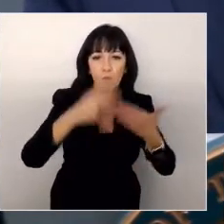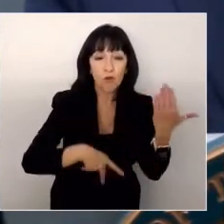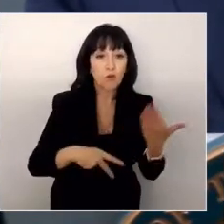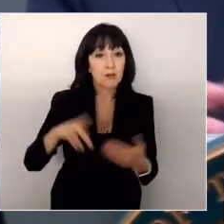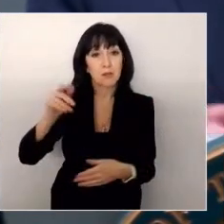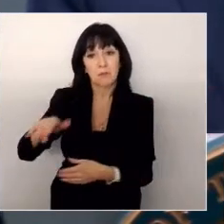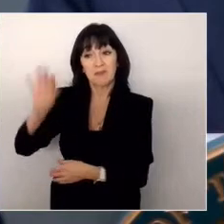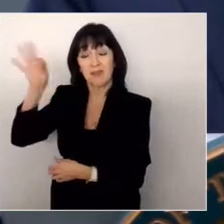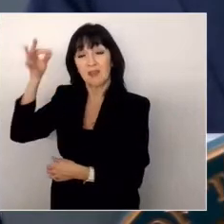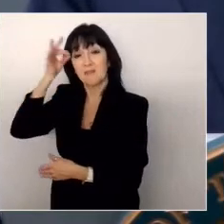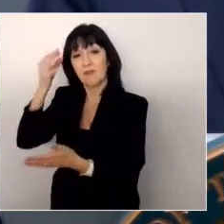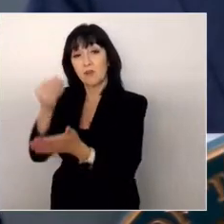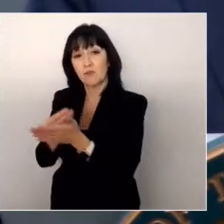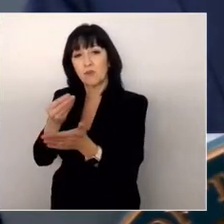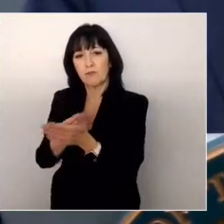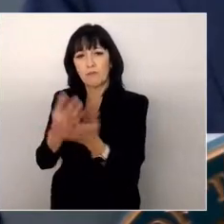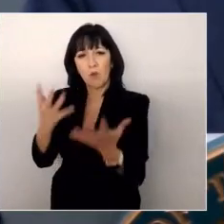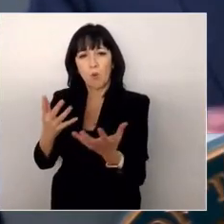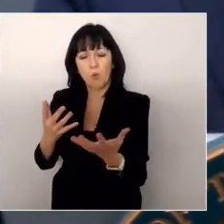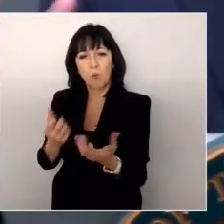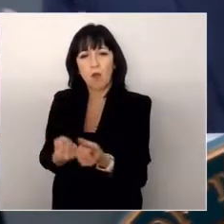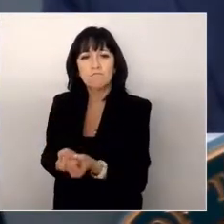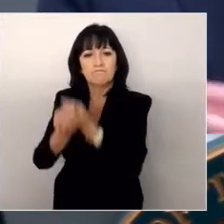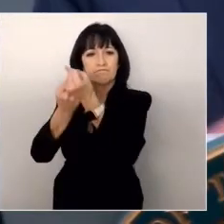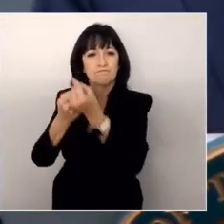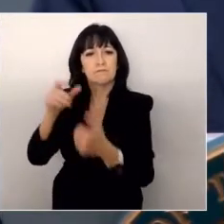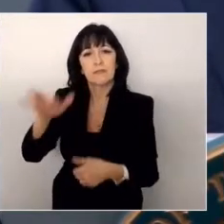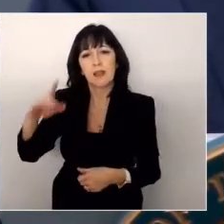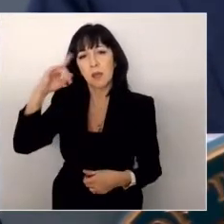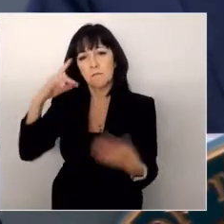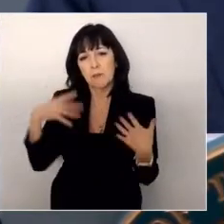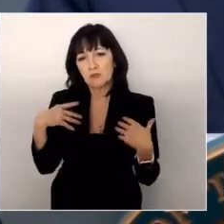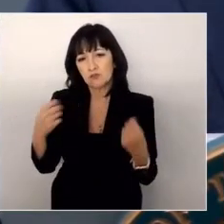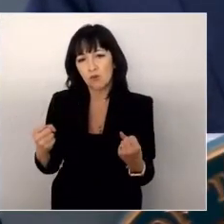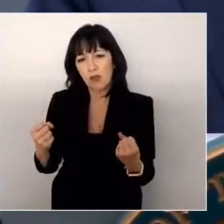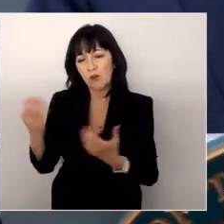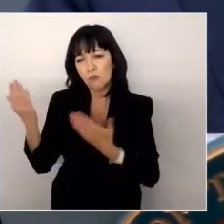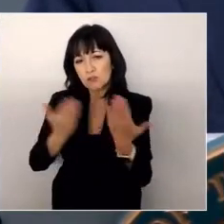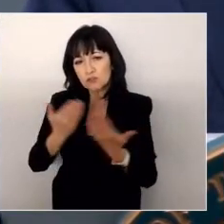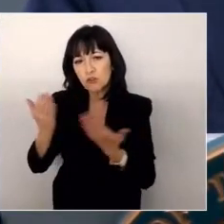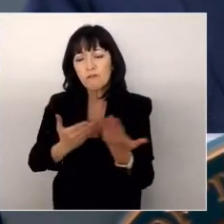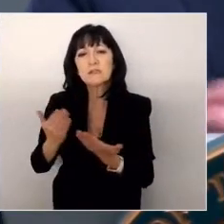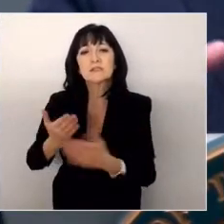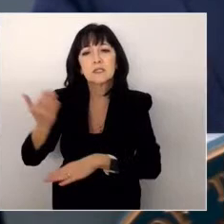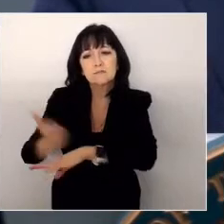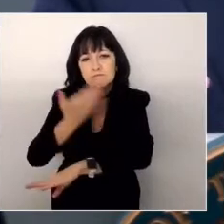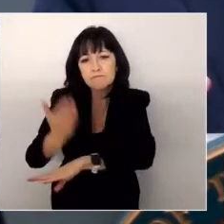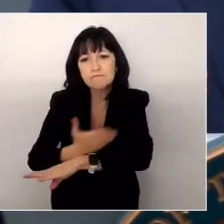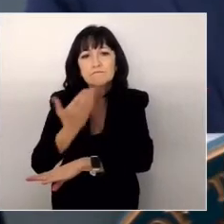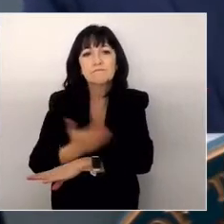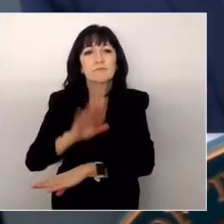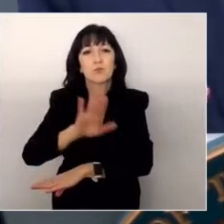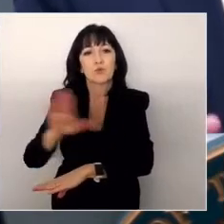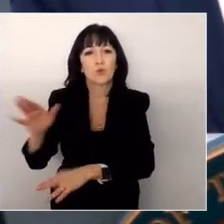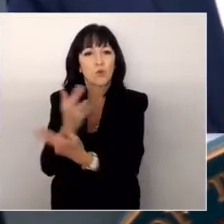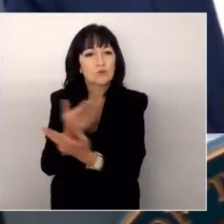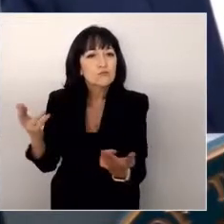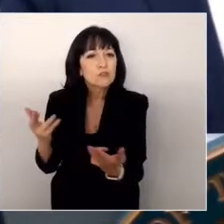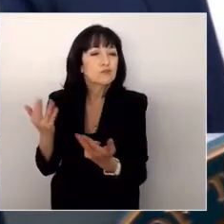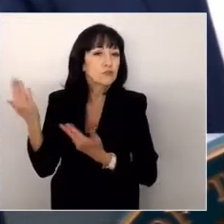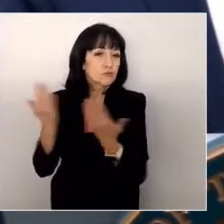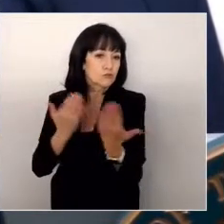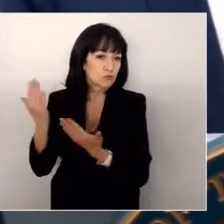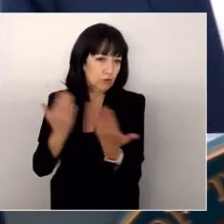our state's mental health services, with the help of our Lieutenant Governor as well. We'll supercharge our state's